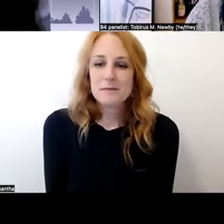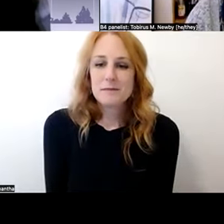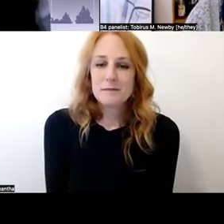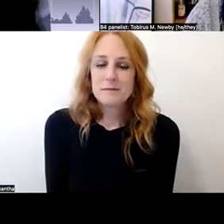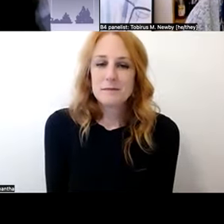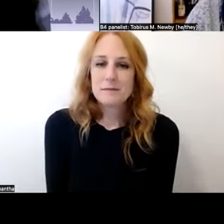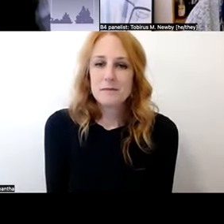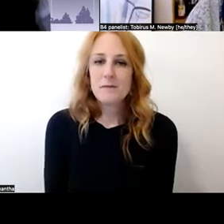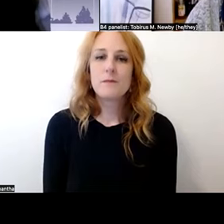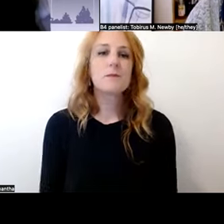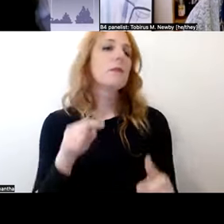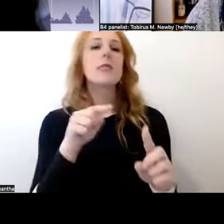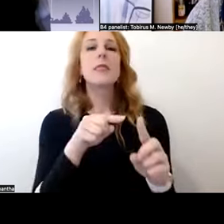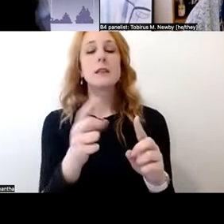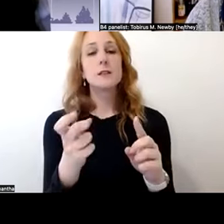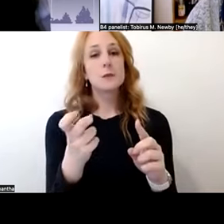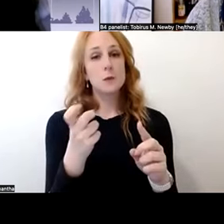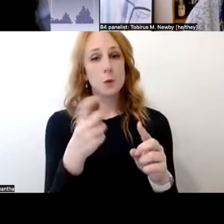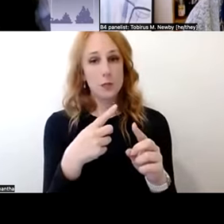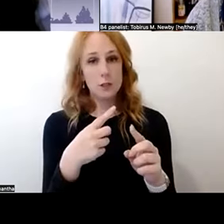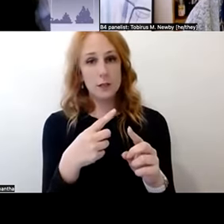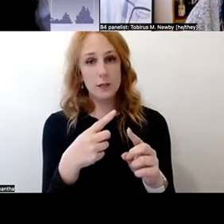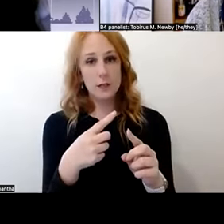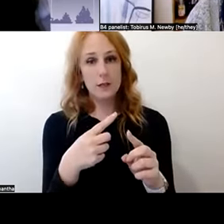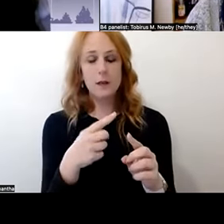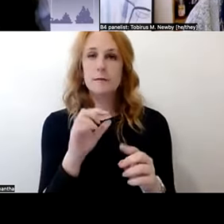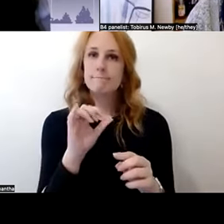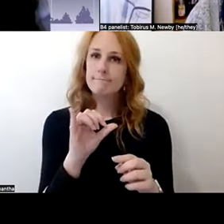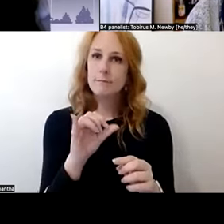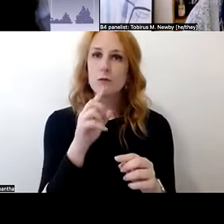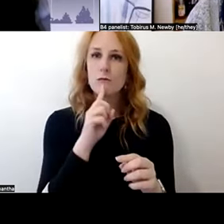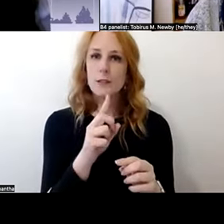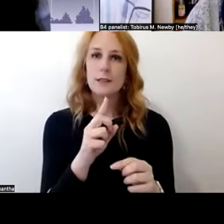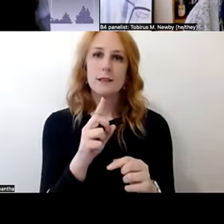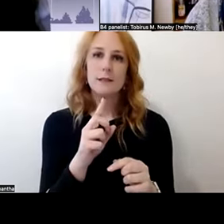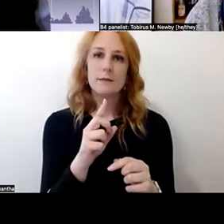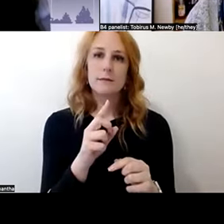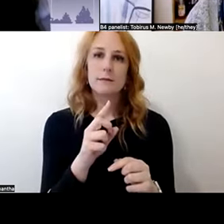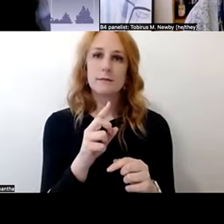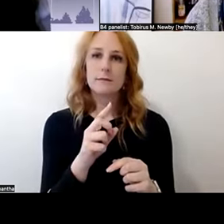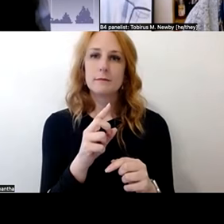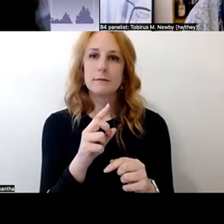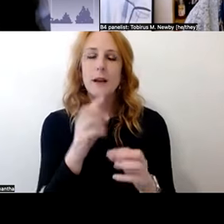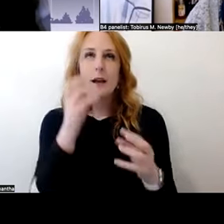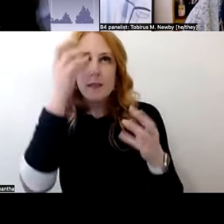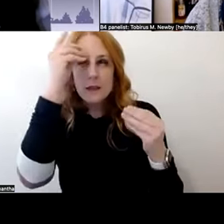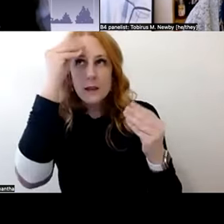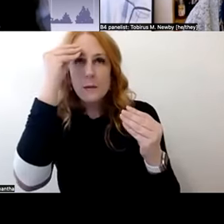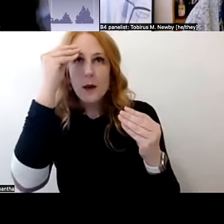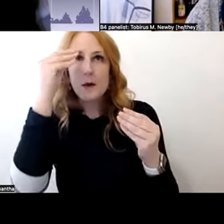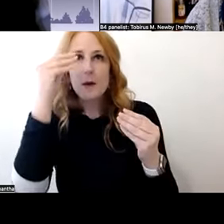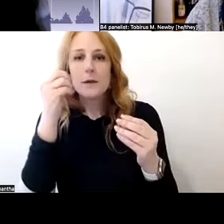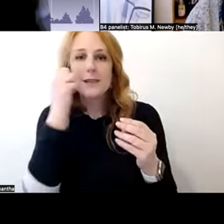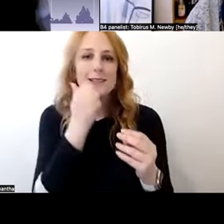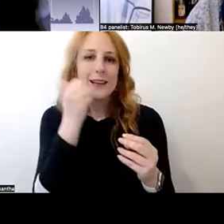So this question, I think, really touches upon, really we're thinking about kind of the